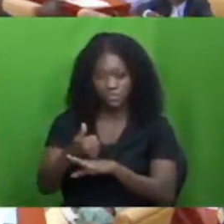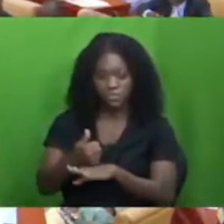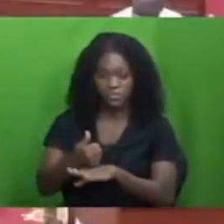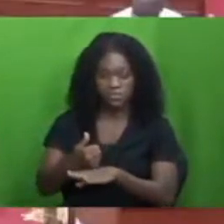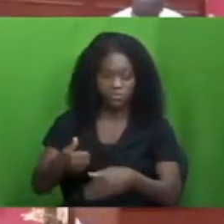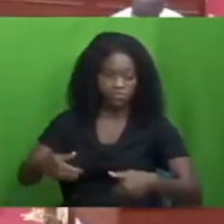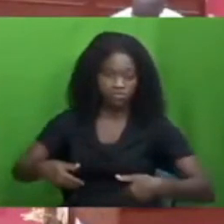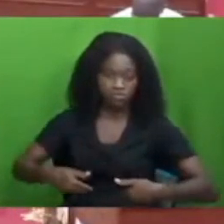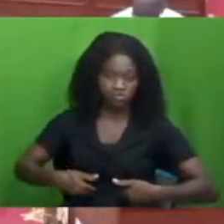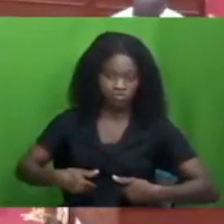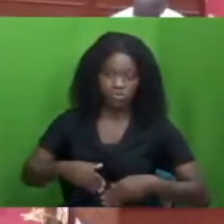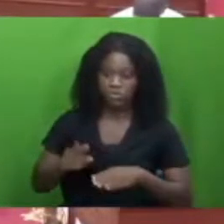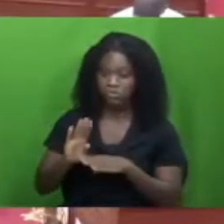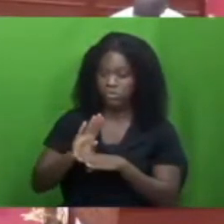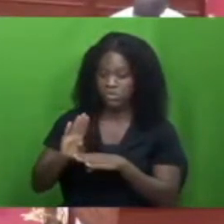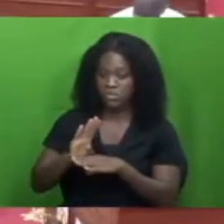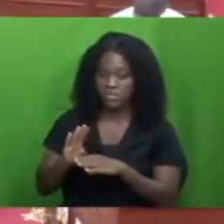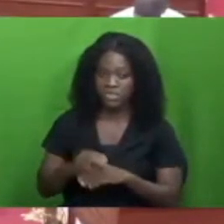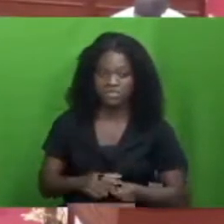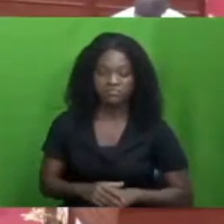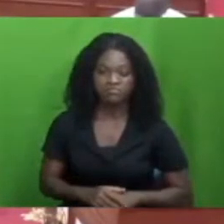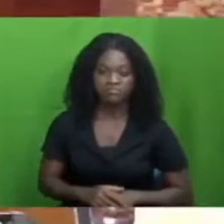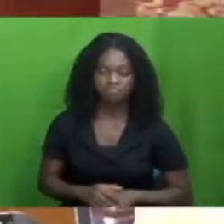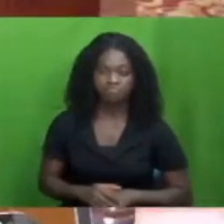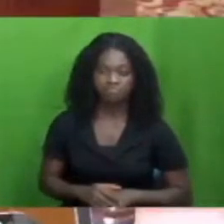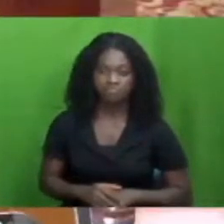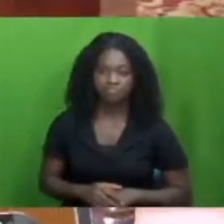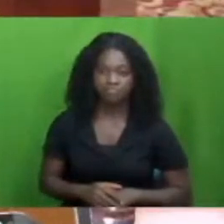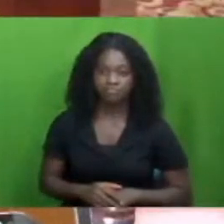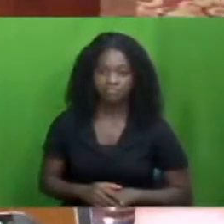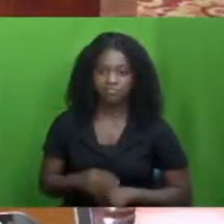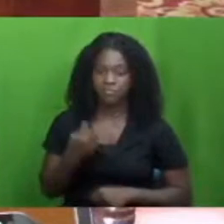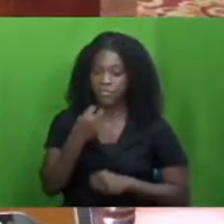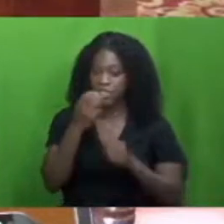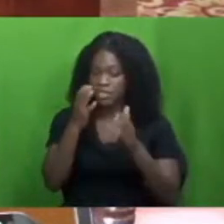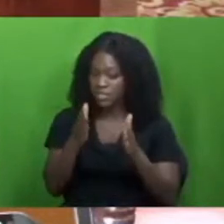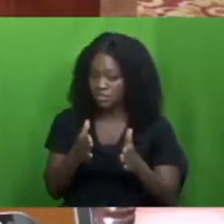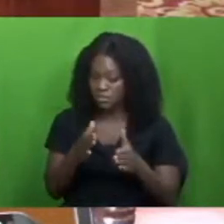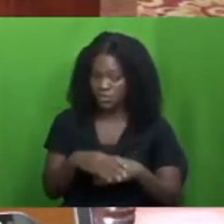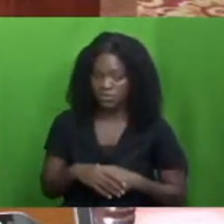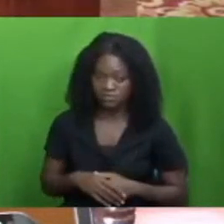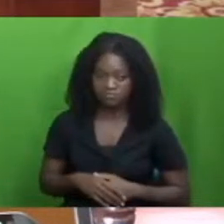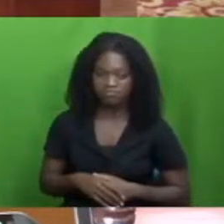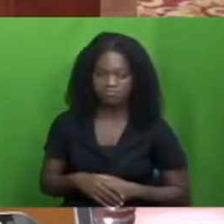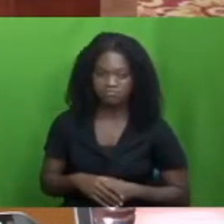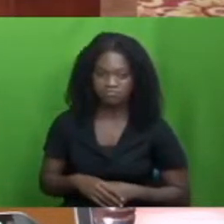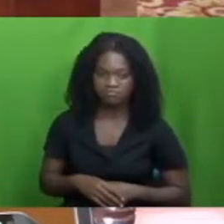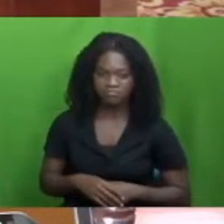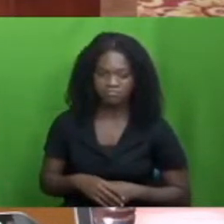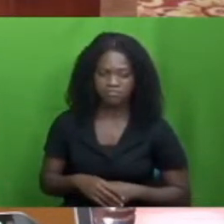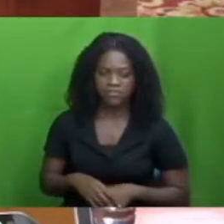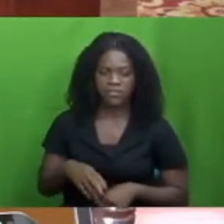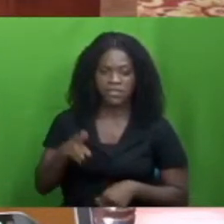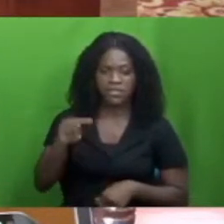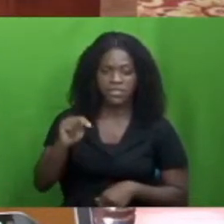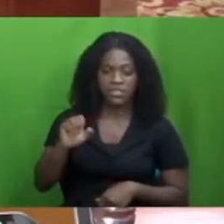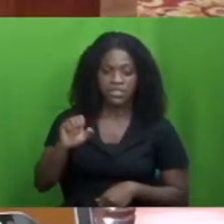enterprises. Mr. Speaker, the National Entrepreneurship and Innovation Program with support from the